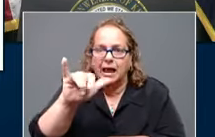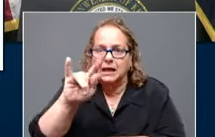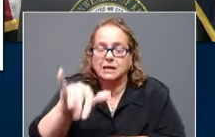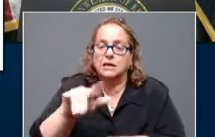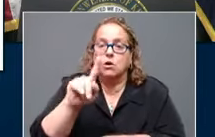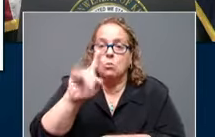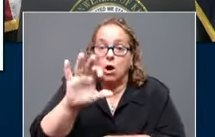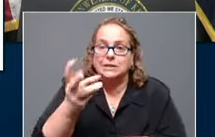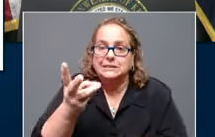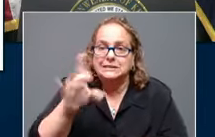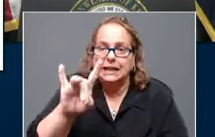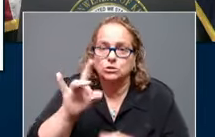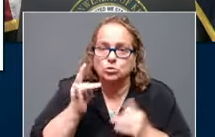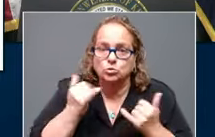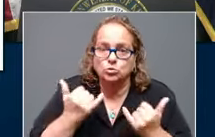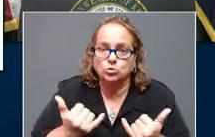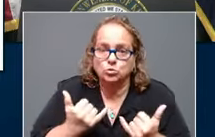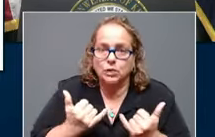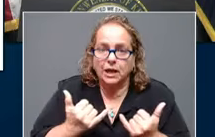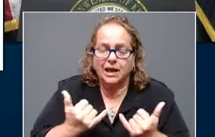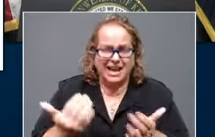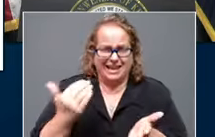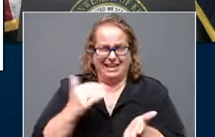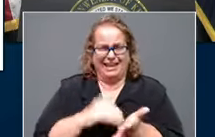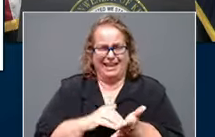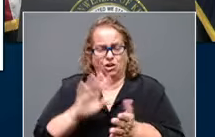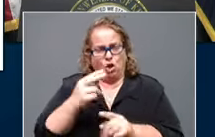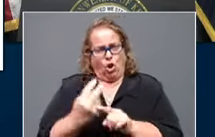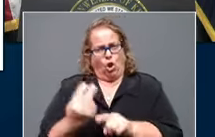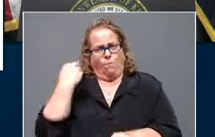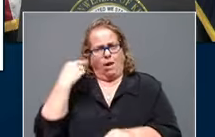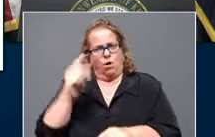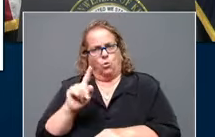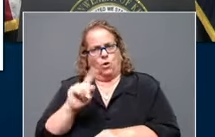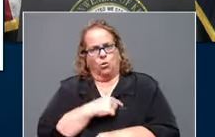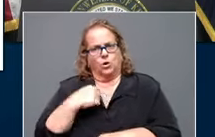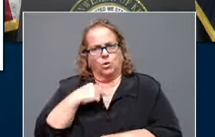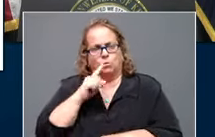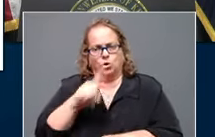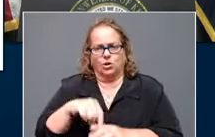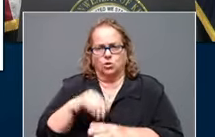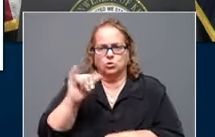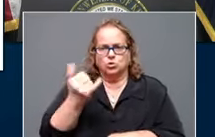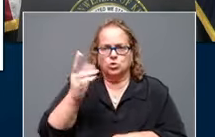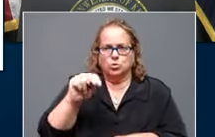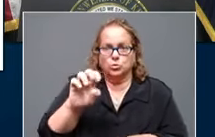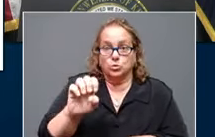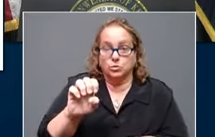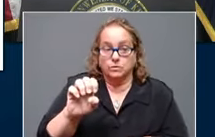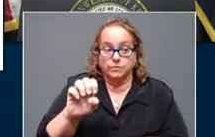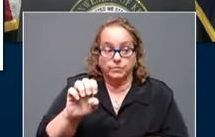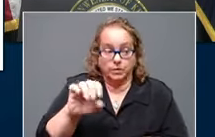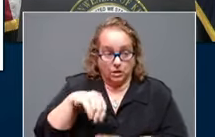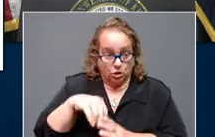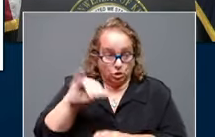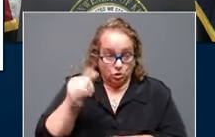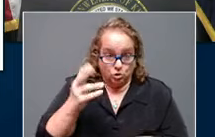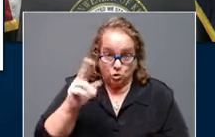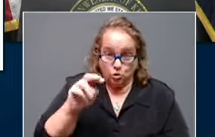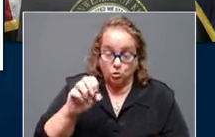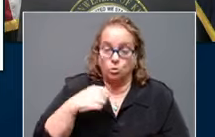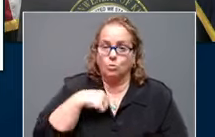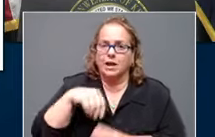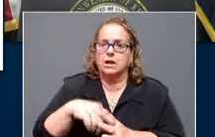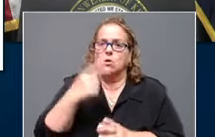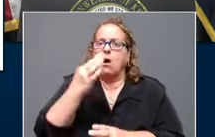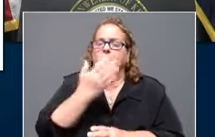maybe weeks from being at one of the worst places. I want to try to show it graphically in a different